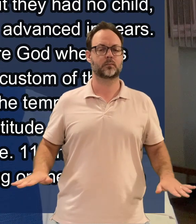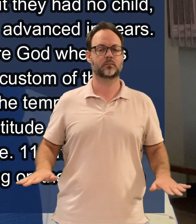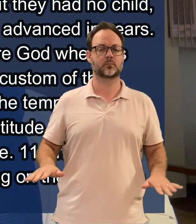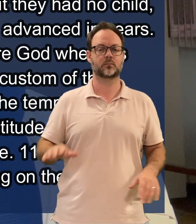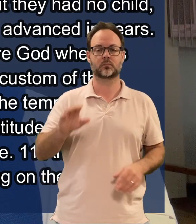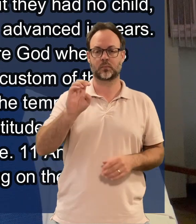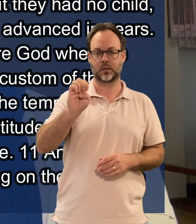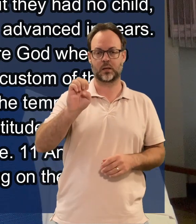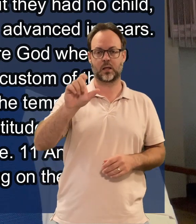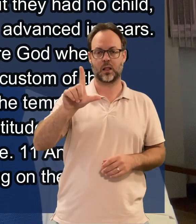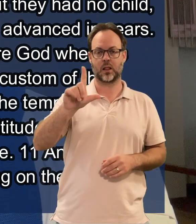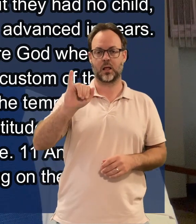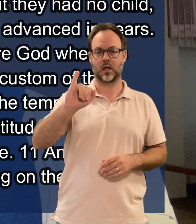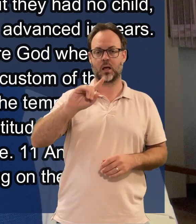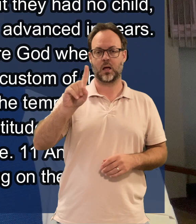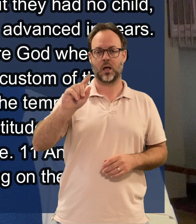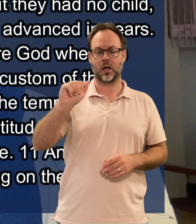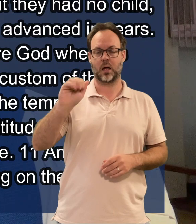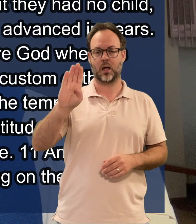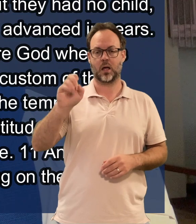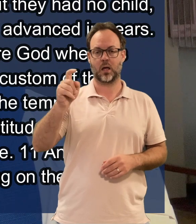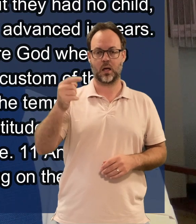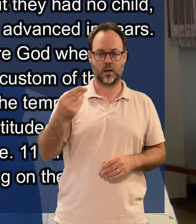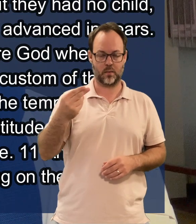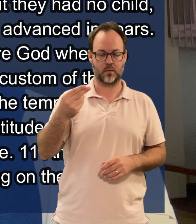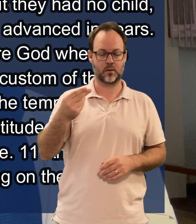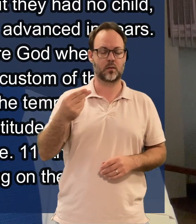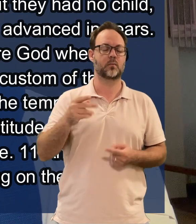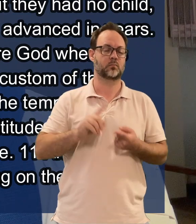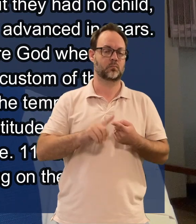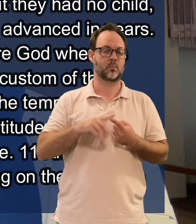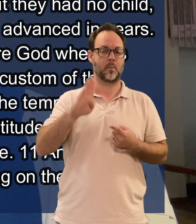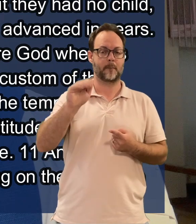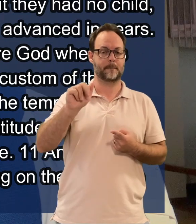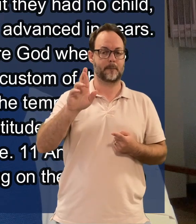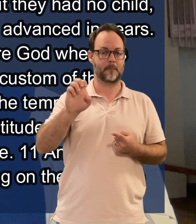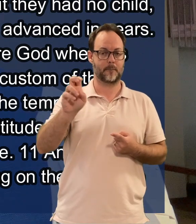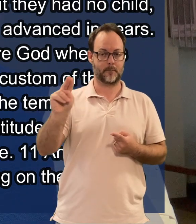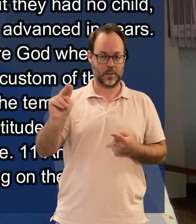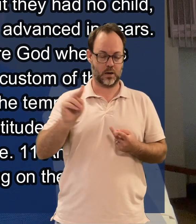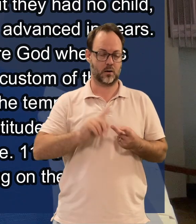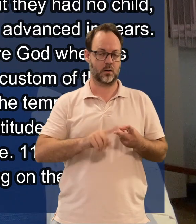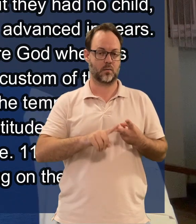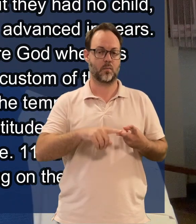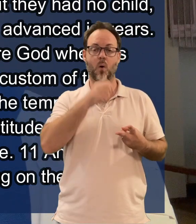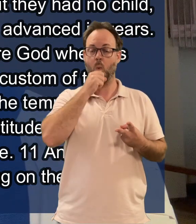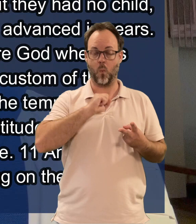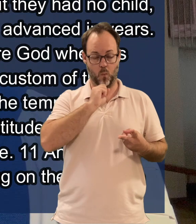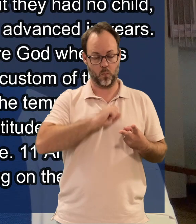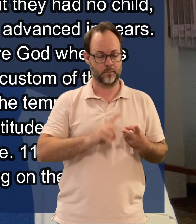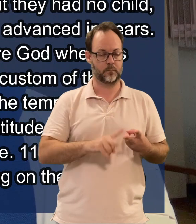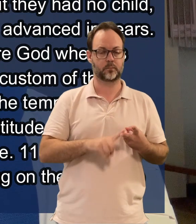because Elizabeth was barren, and they were both advanced in years. Now, while he